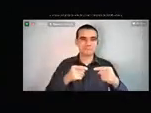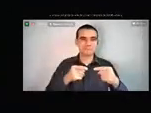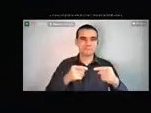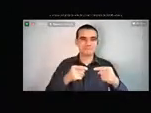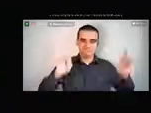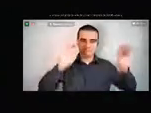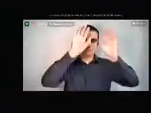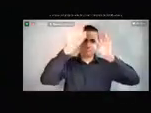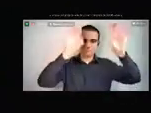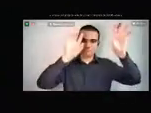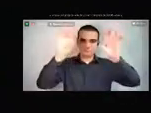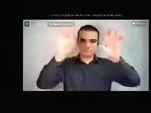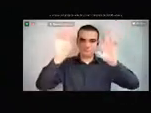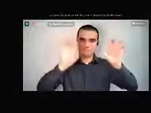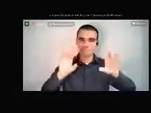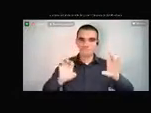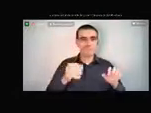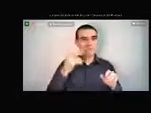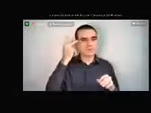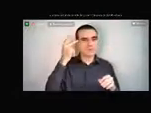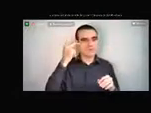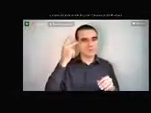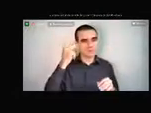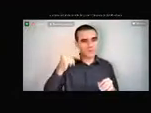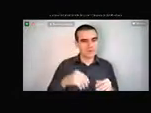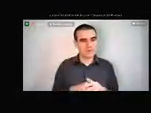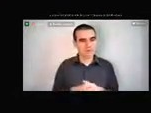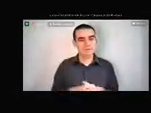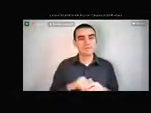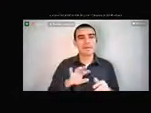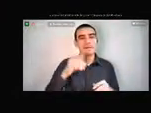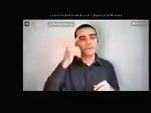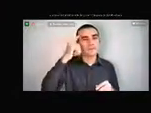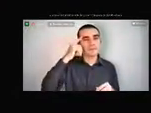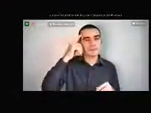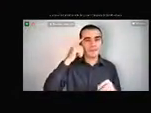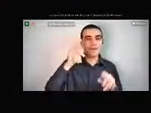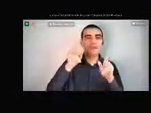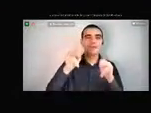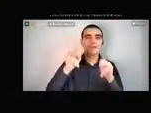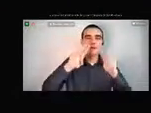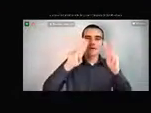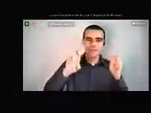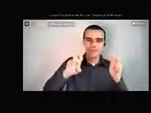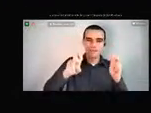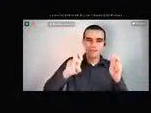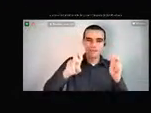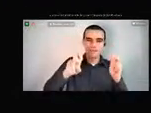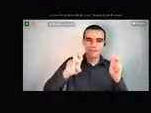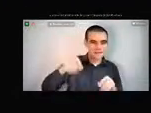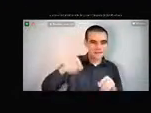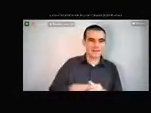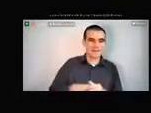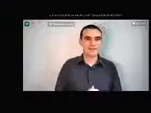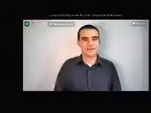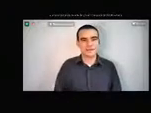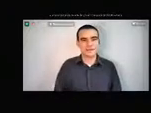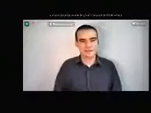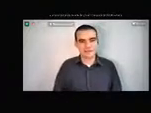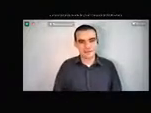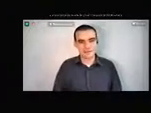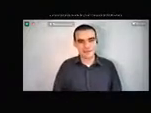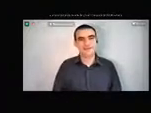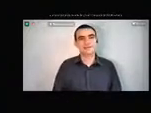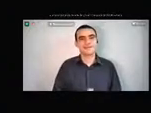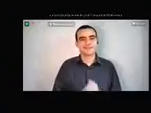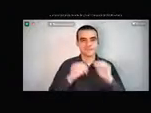platform. And in the capital, we have this problem. Can you imagine the challenge of if